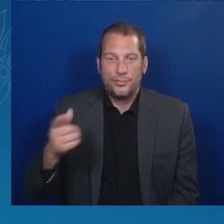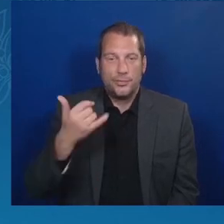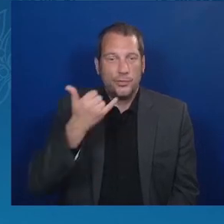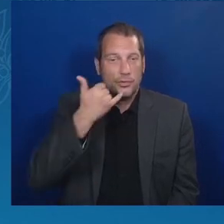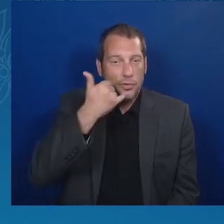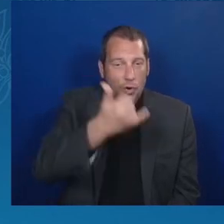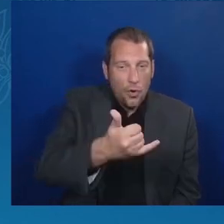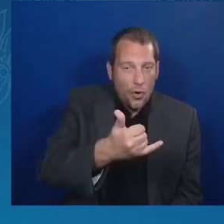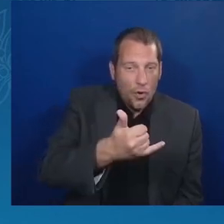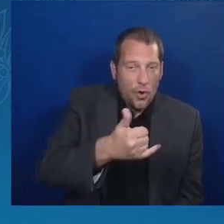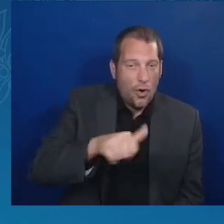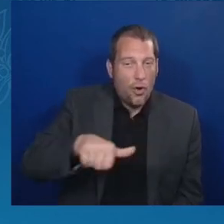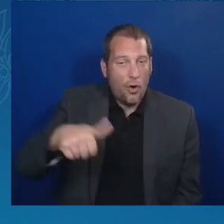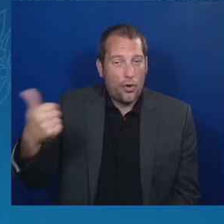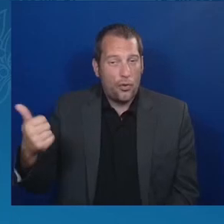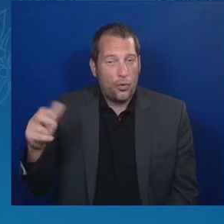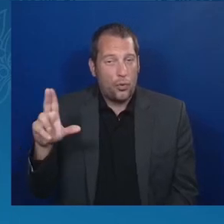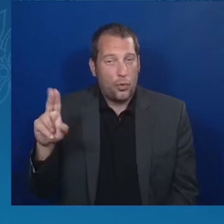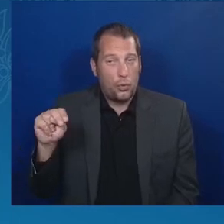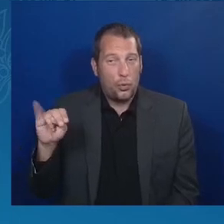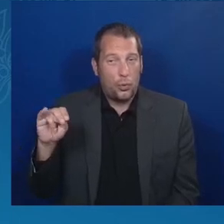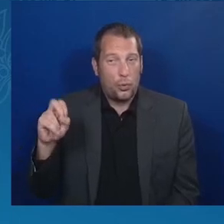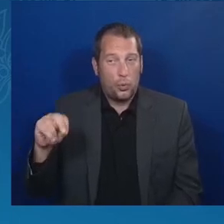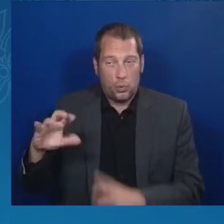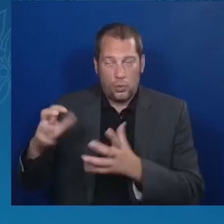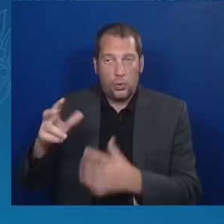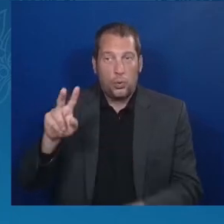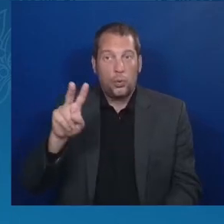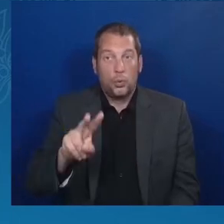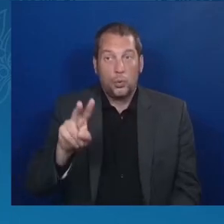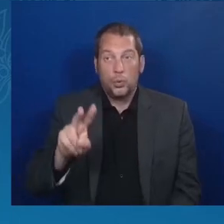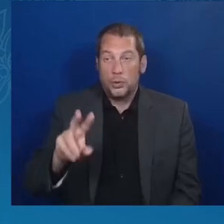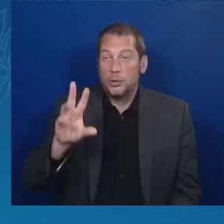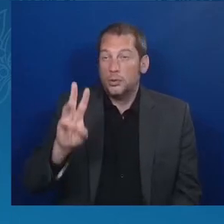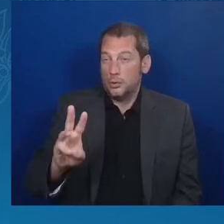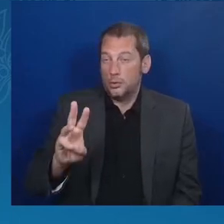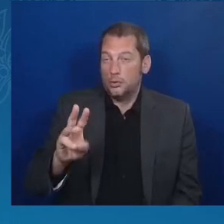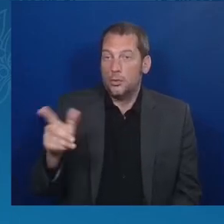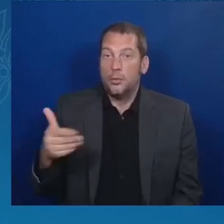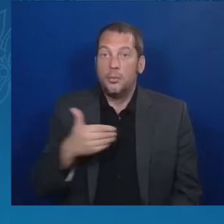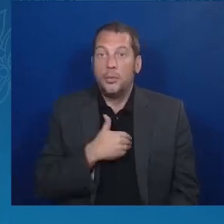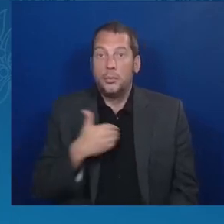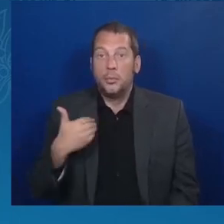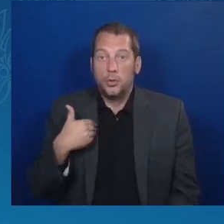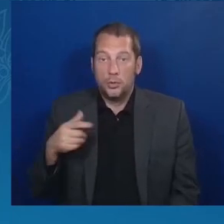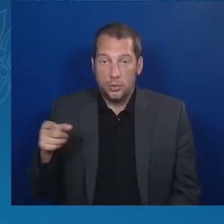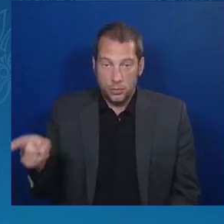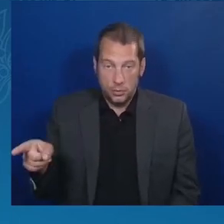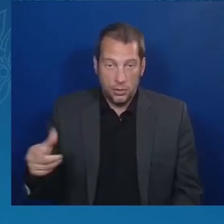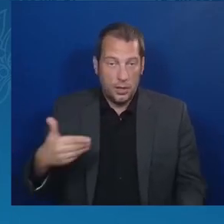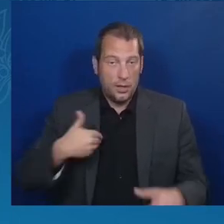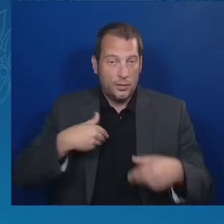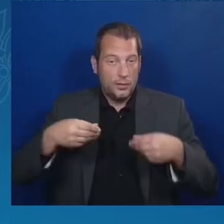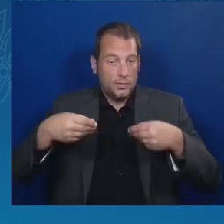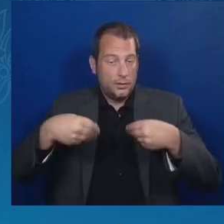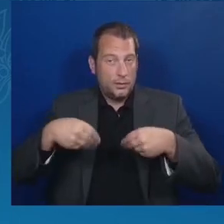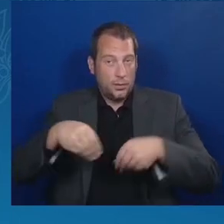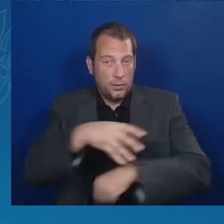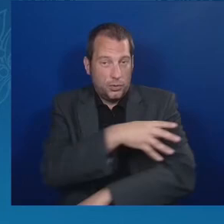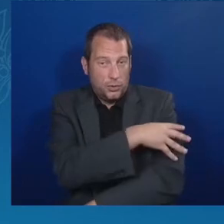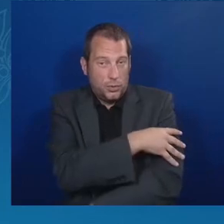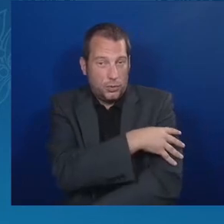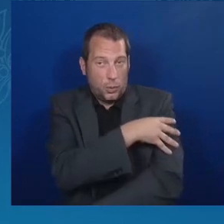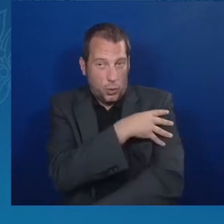so proud to introduce to you the vice president of the United States